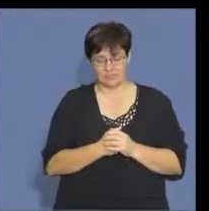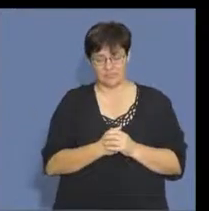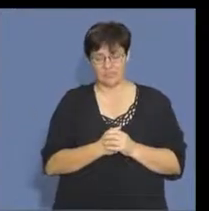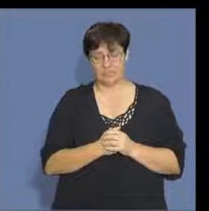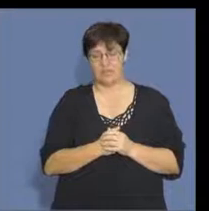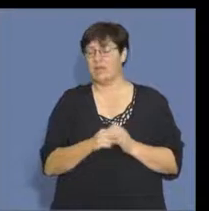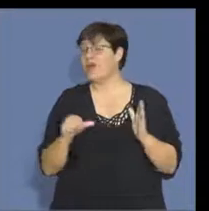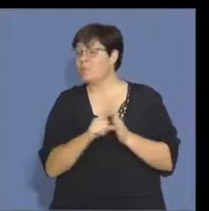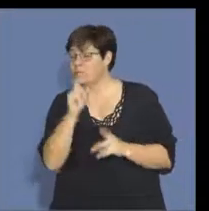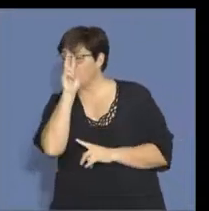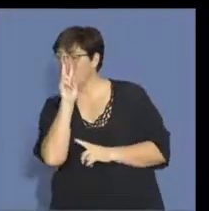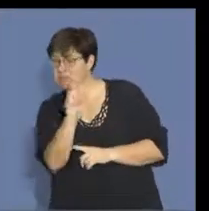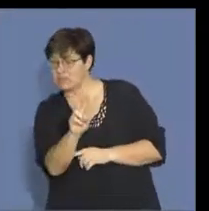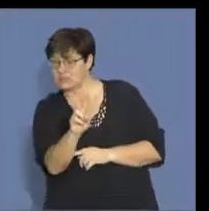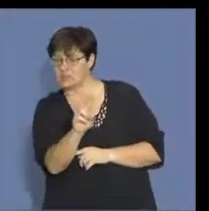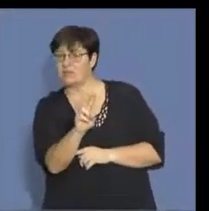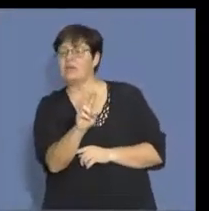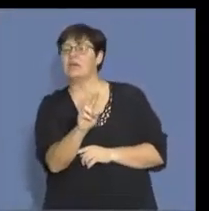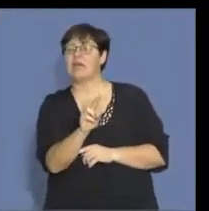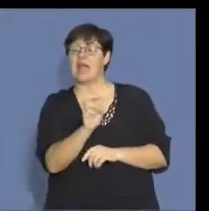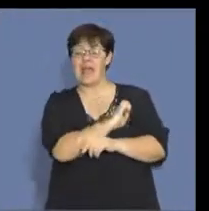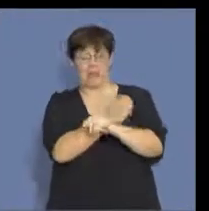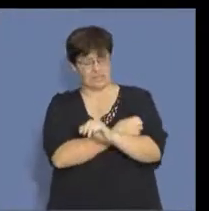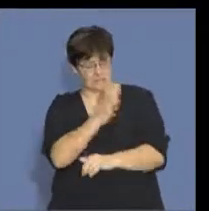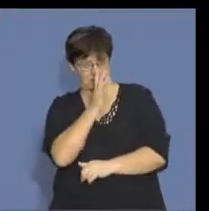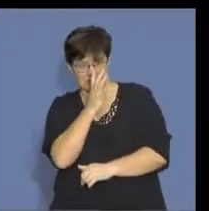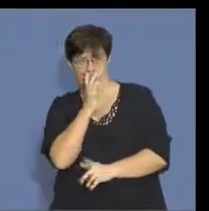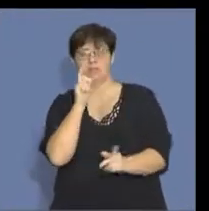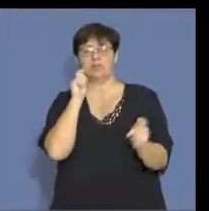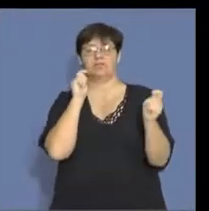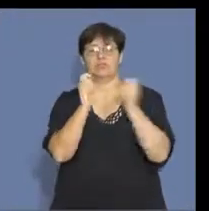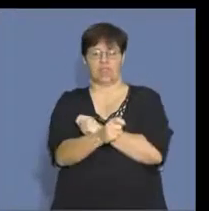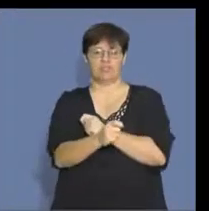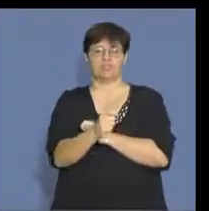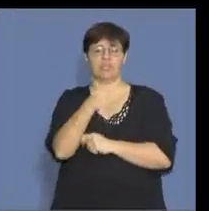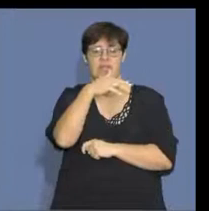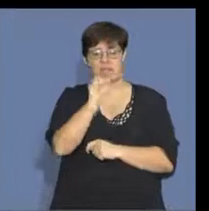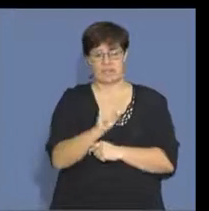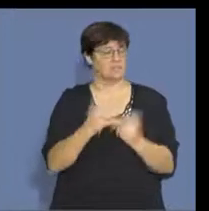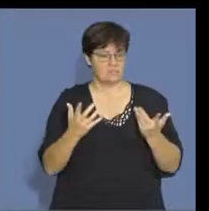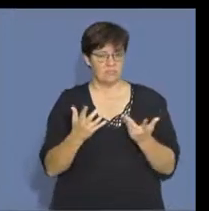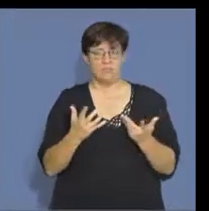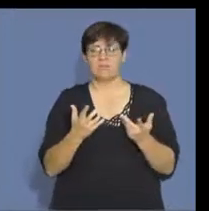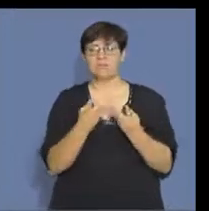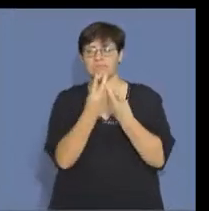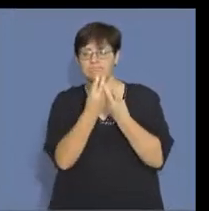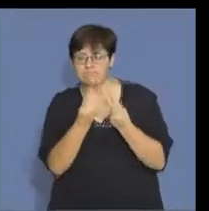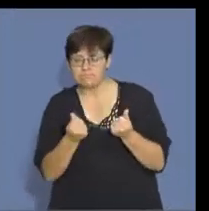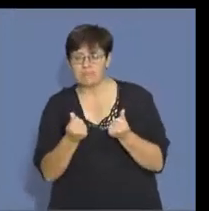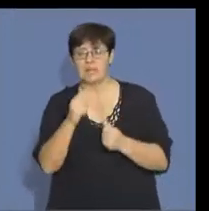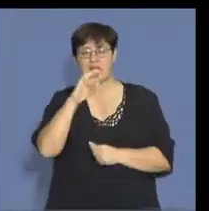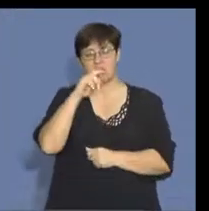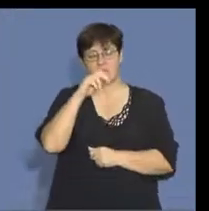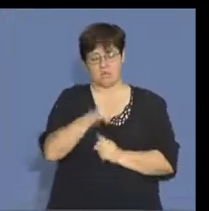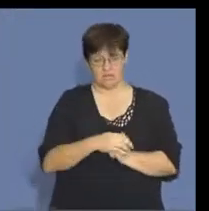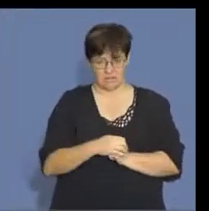It's important that we realize that a large amount of energy is used to change nitrogen gas into soluble nitrates.